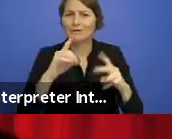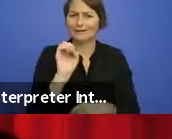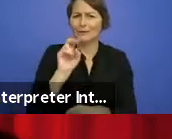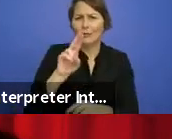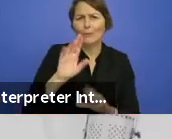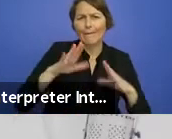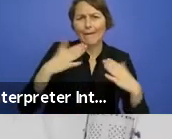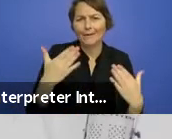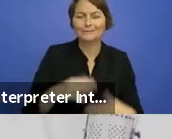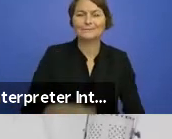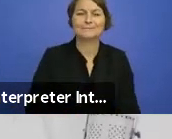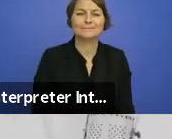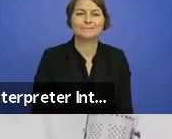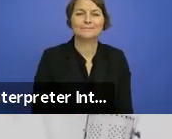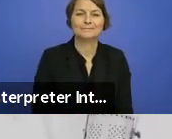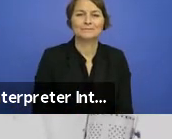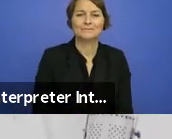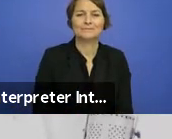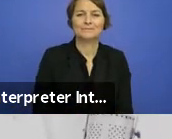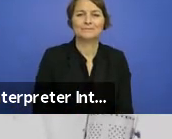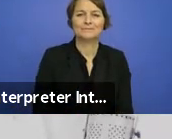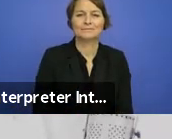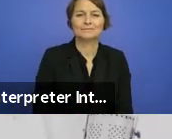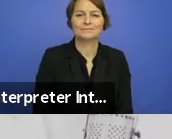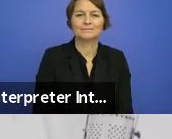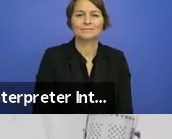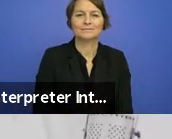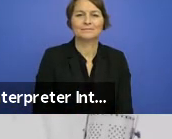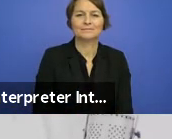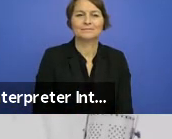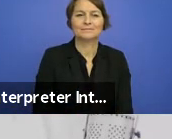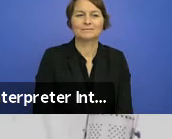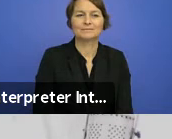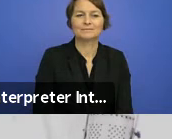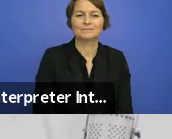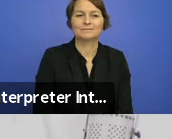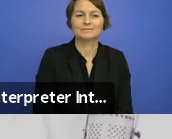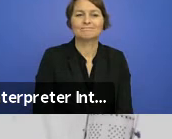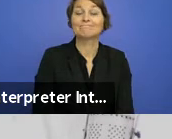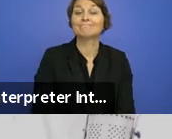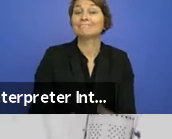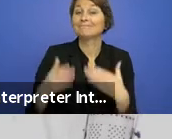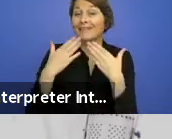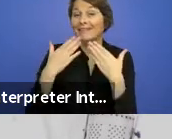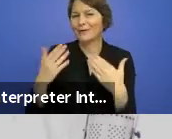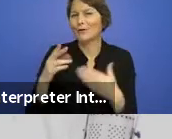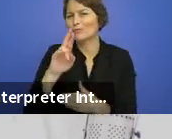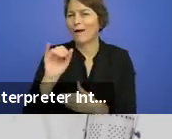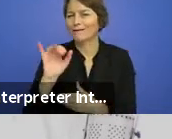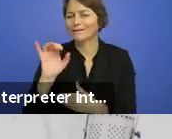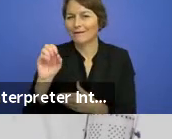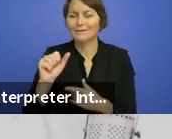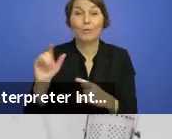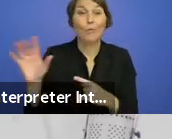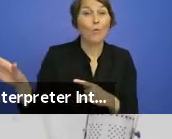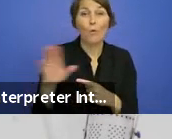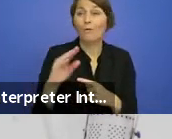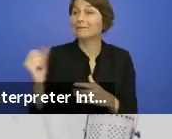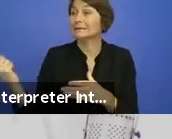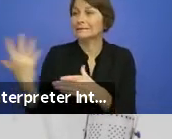next slide, please, Rasha. Yeah, thanks a lot. So of course, we will study all stakeholders involved in the theatre